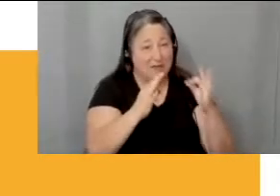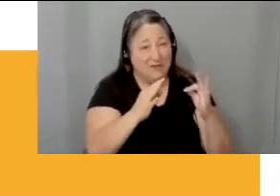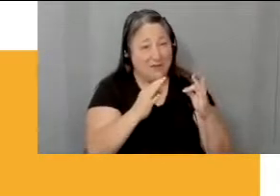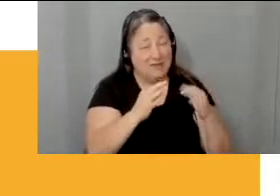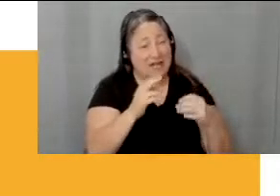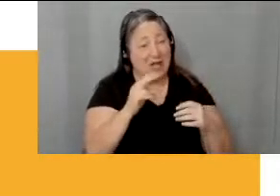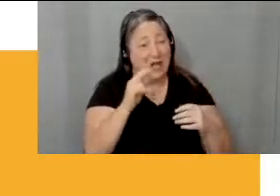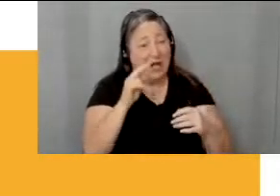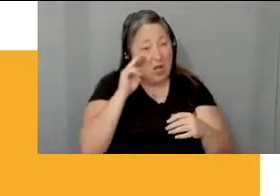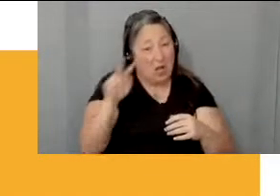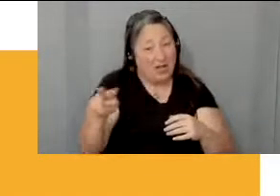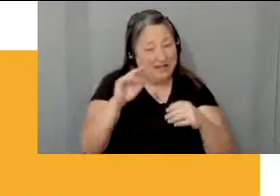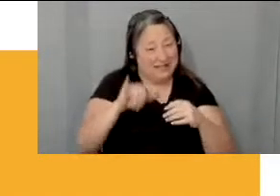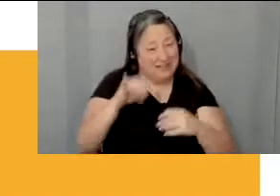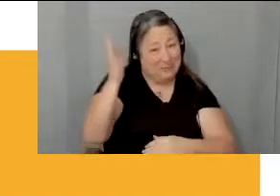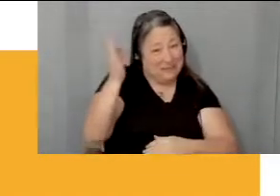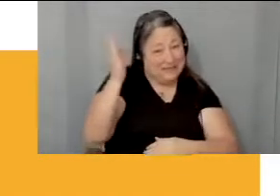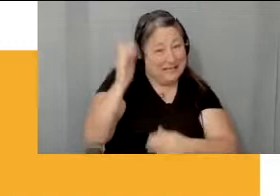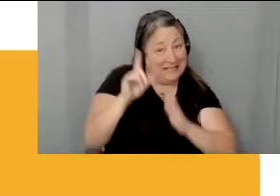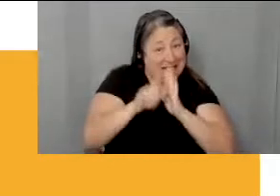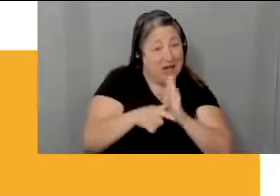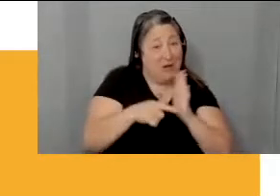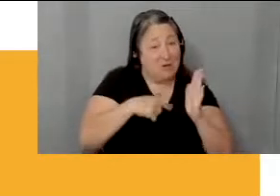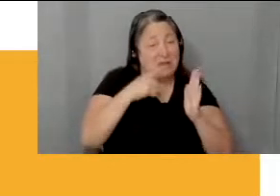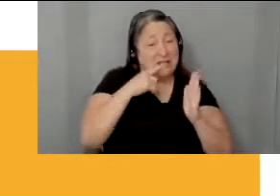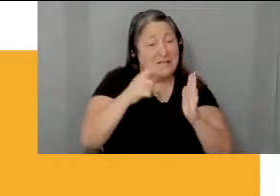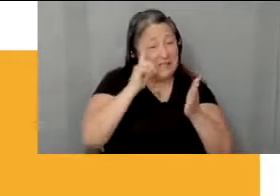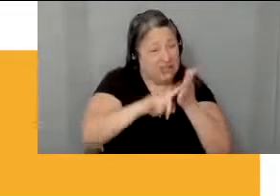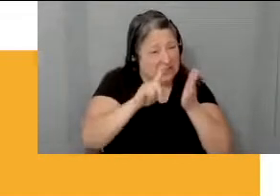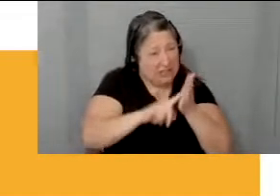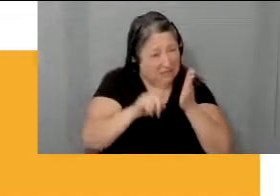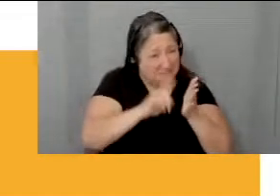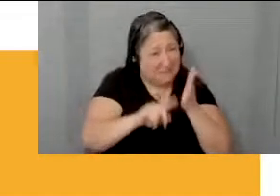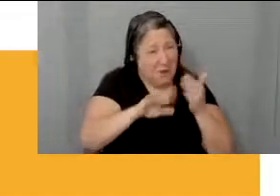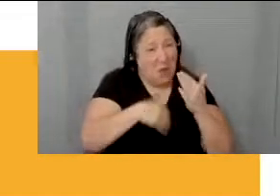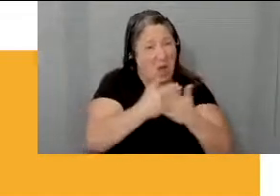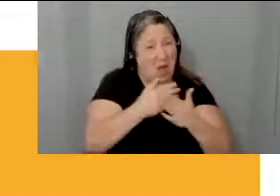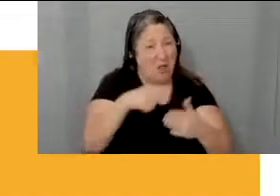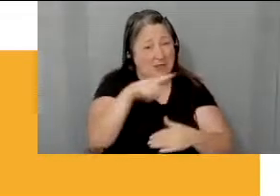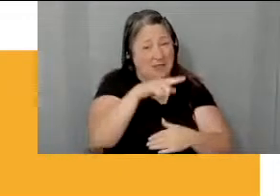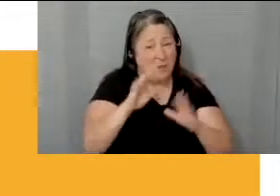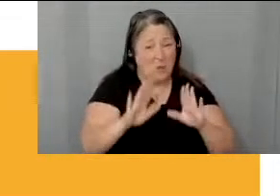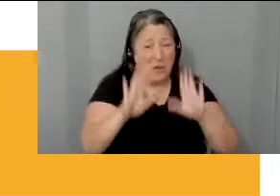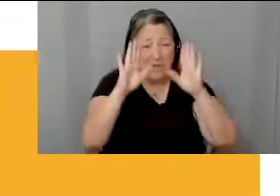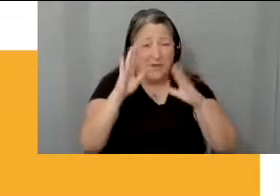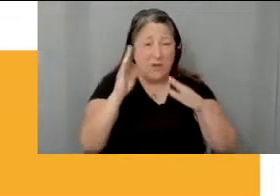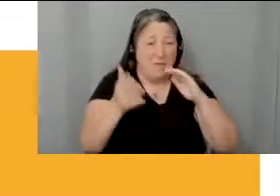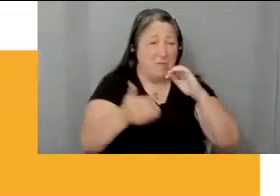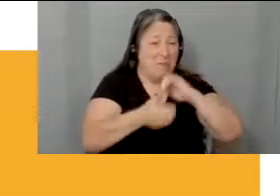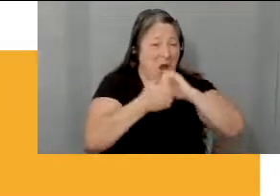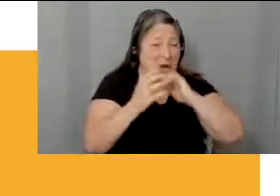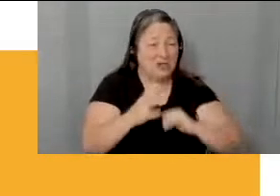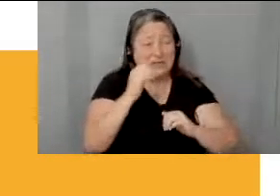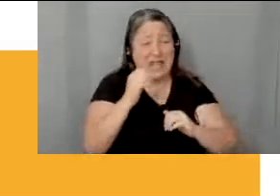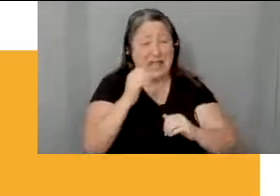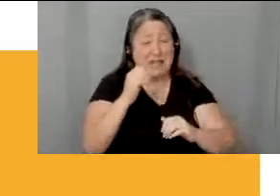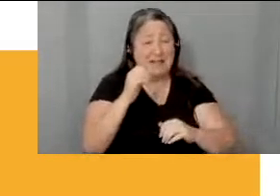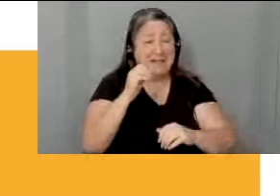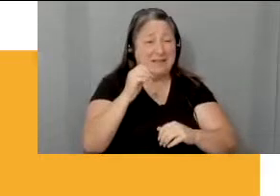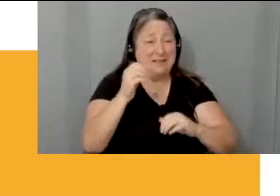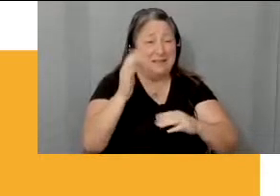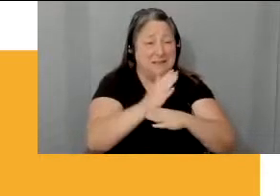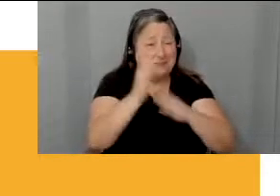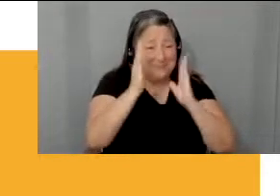to check out all of the wonderful partners and collaborators that have helped to make this possible. Next slide,